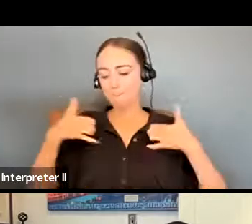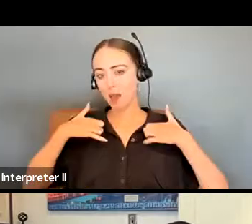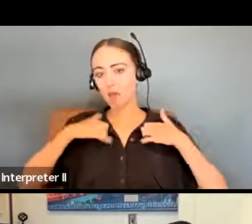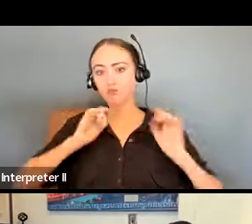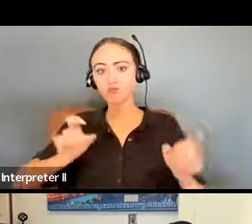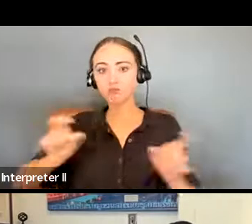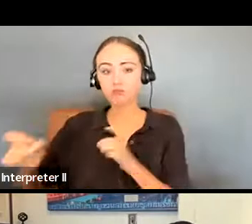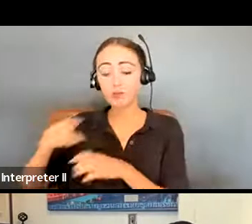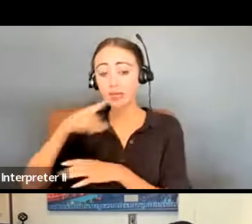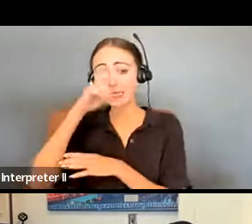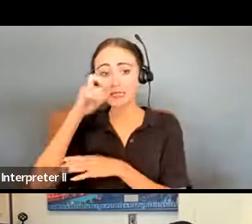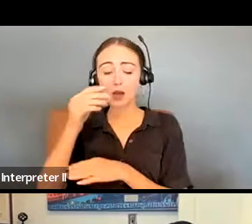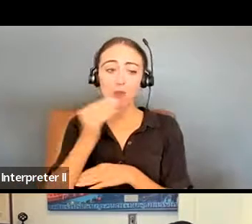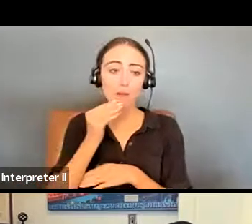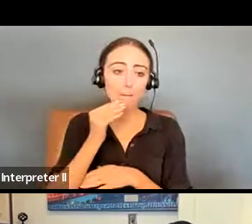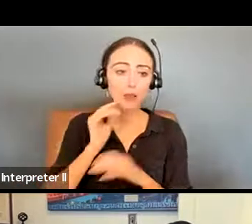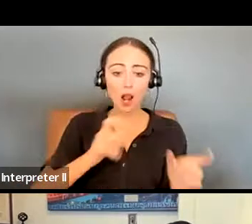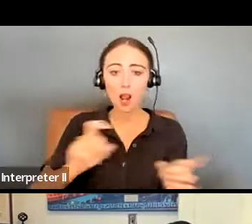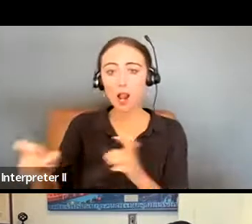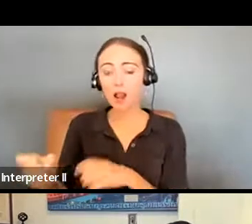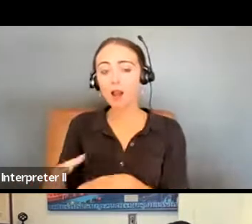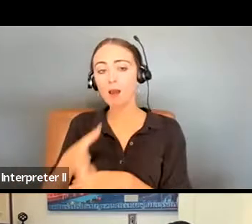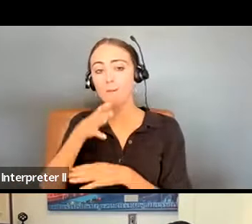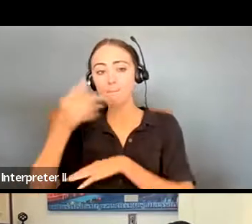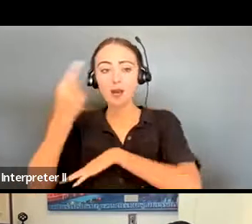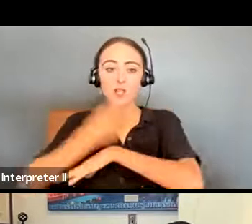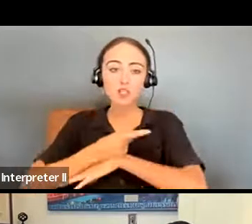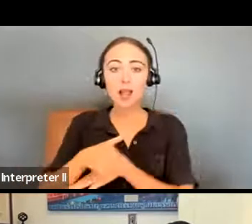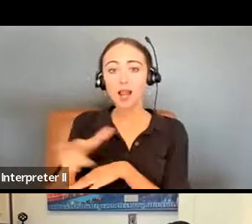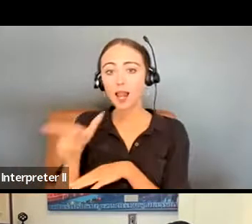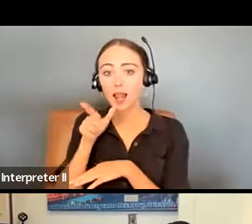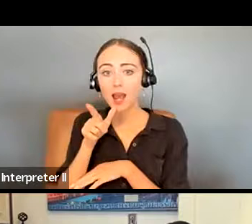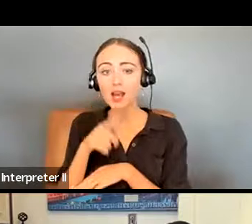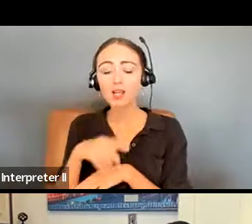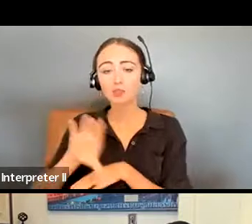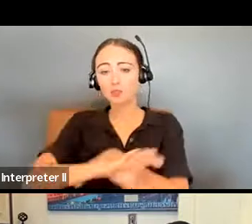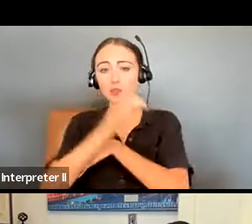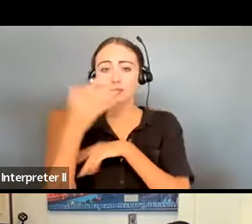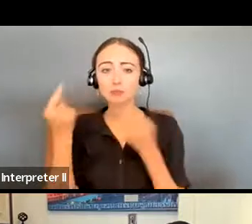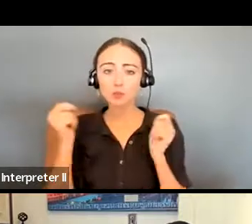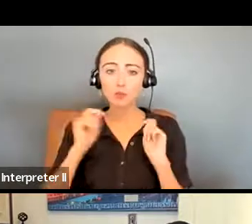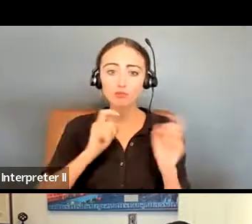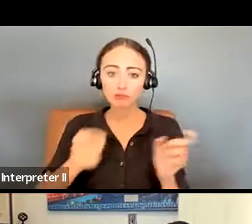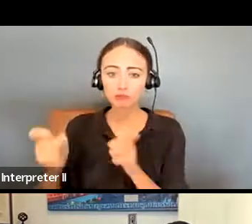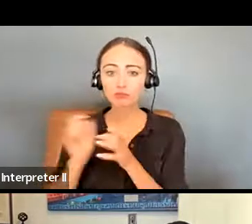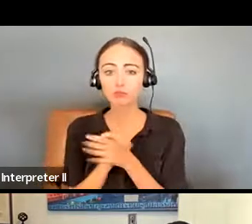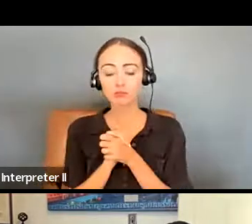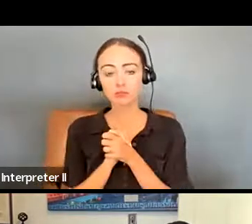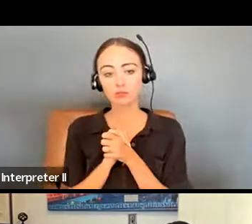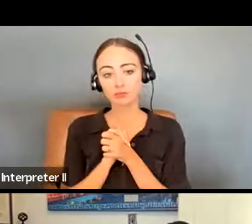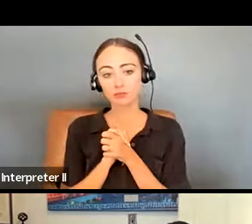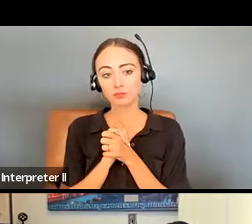meals program, a Mother's Day luncheon, and a Christmas toy giveaway.